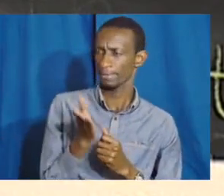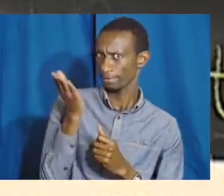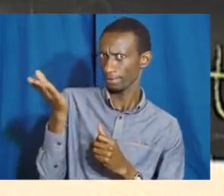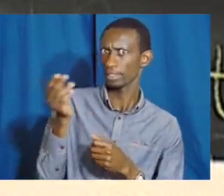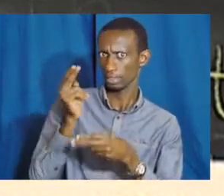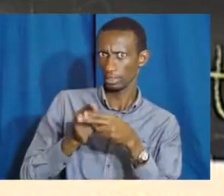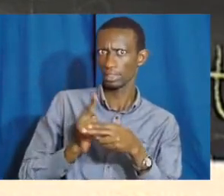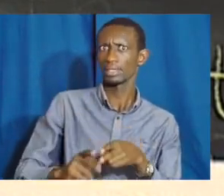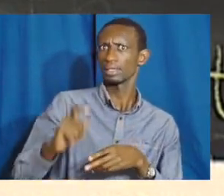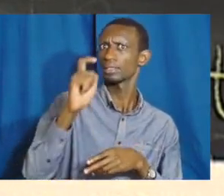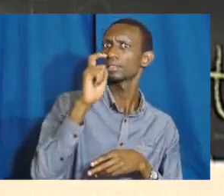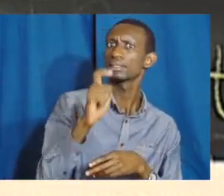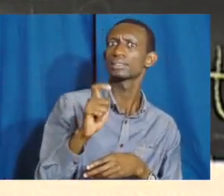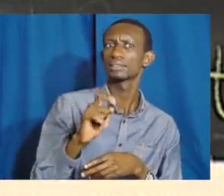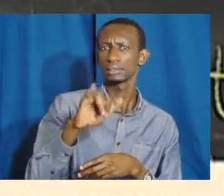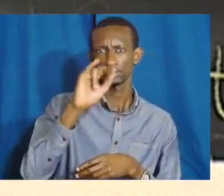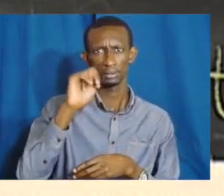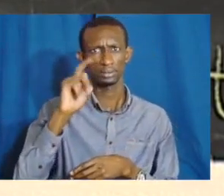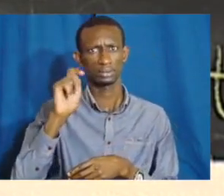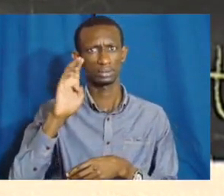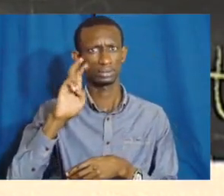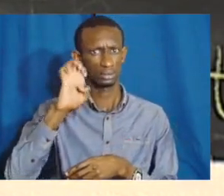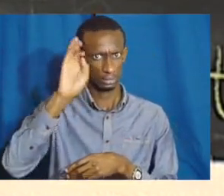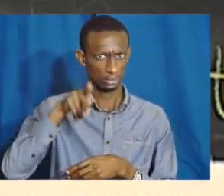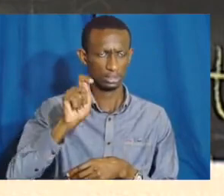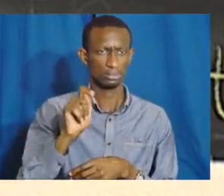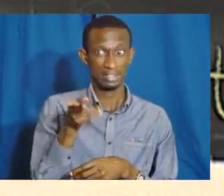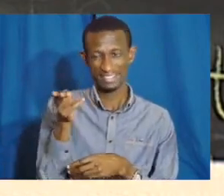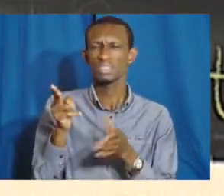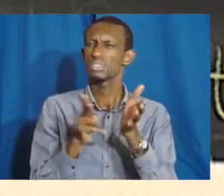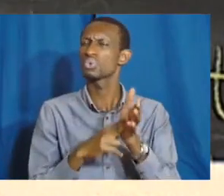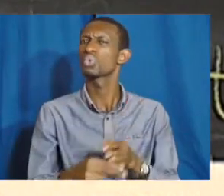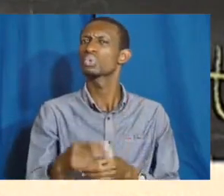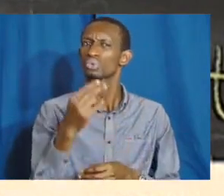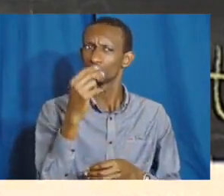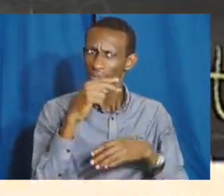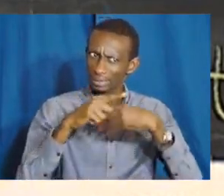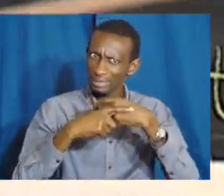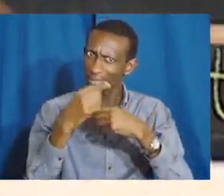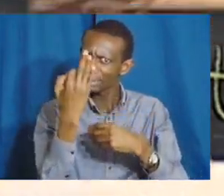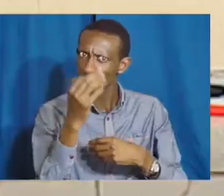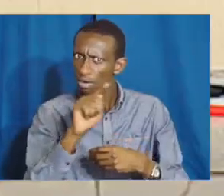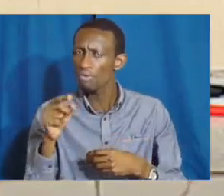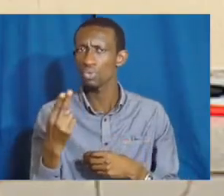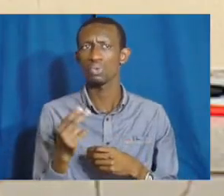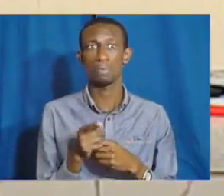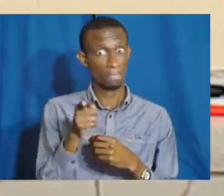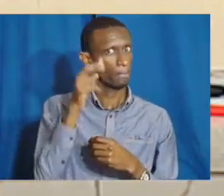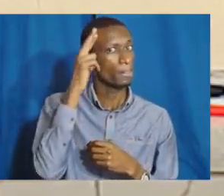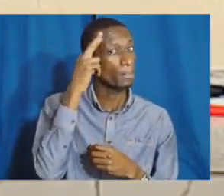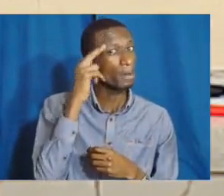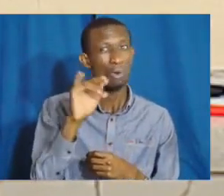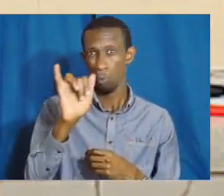call x-intercept, which is equal to negative 3 over 2. And remember, our